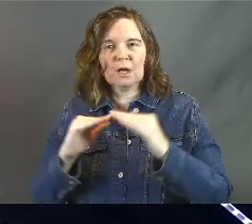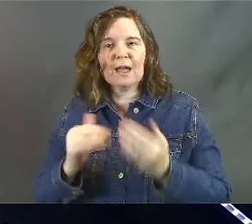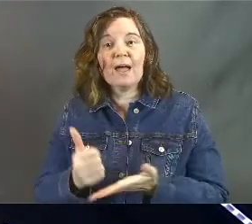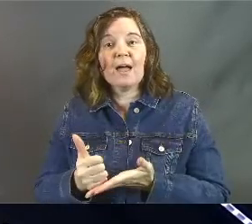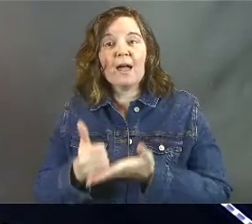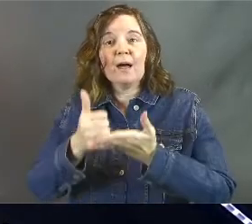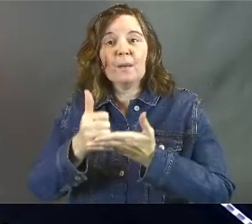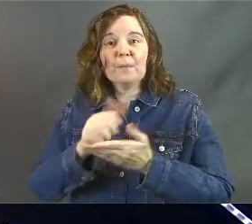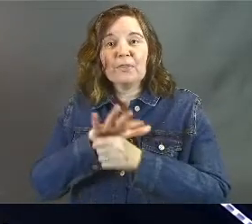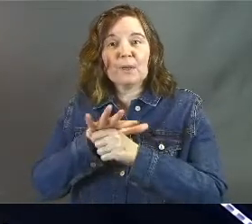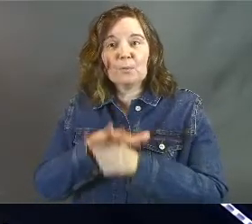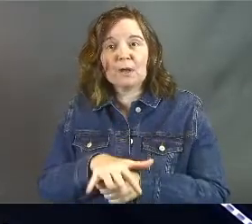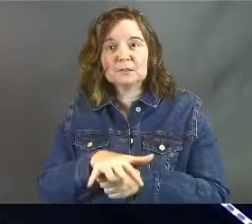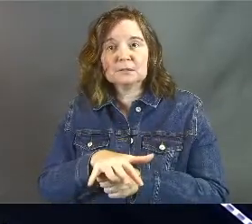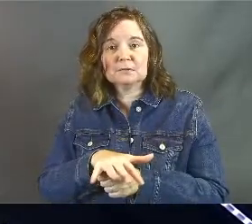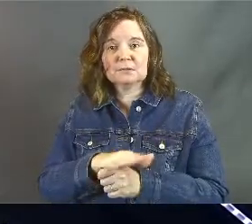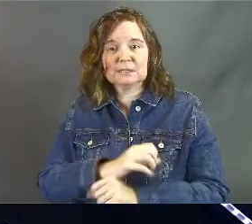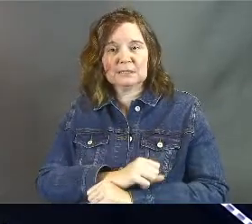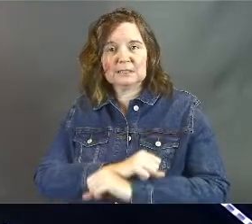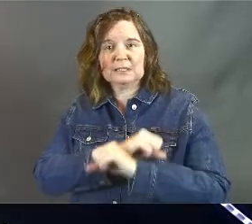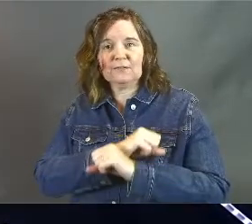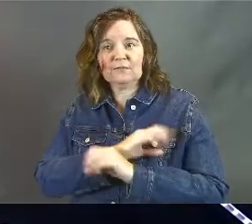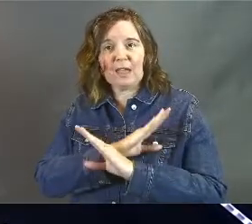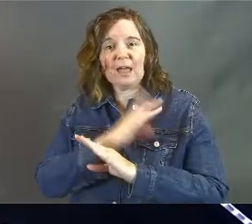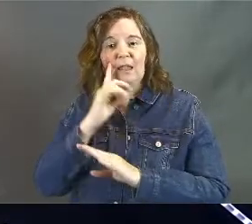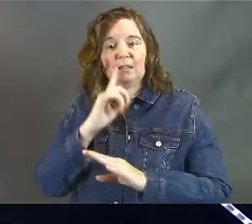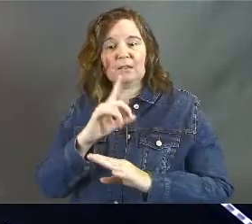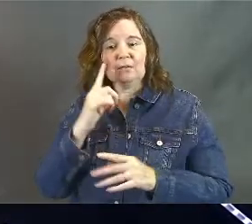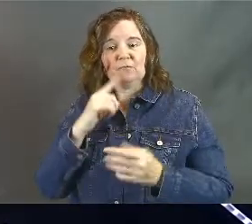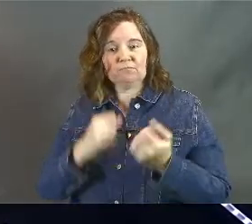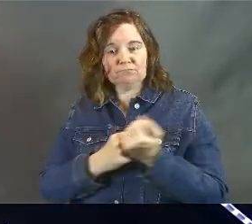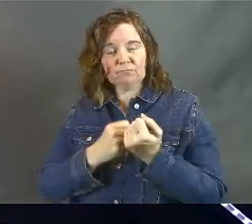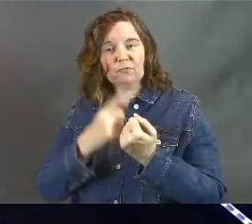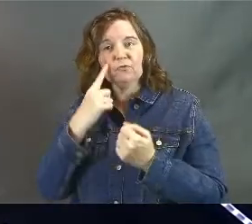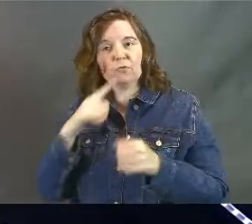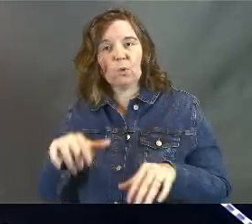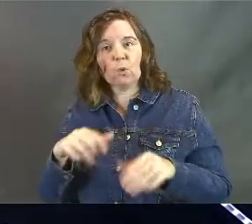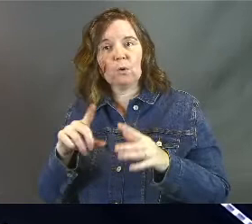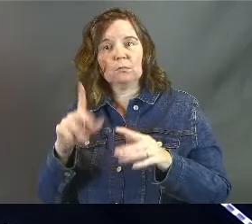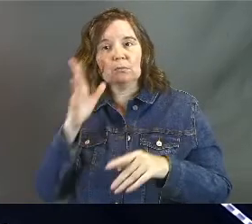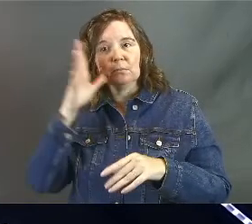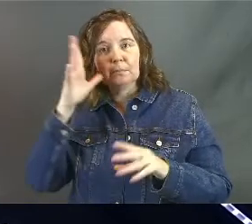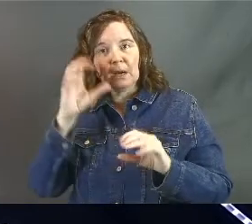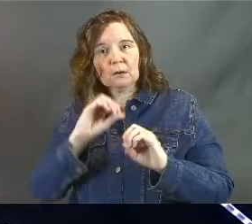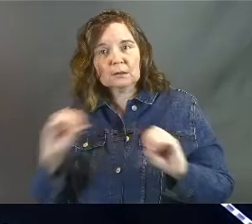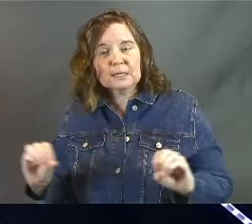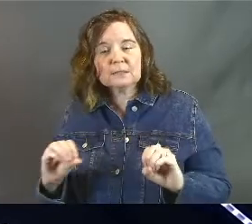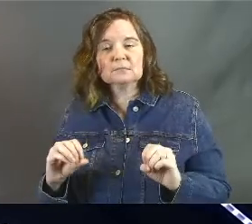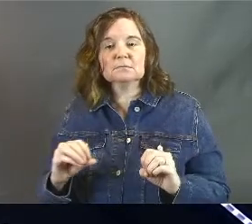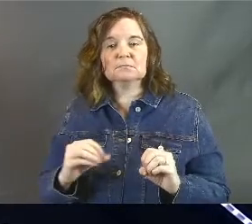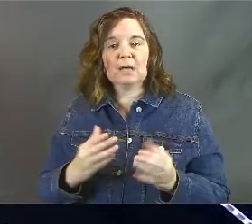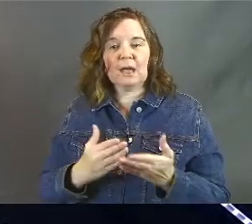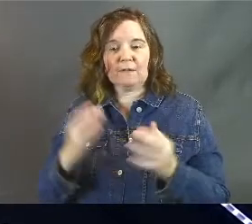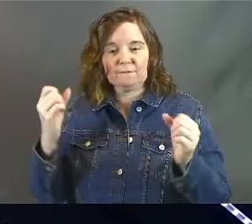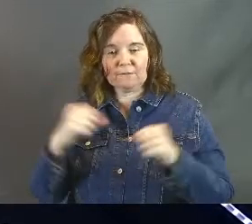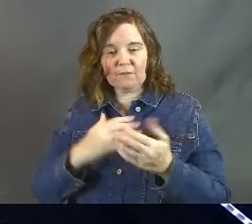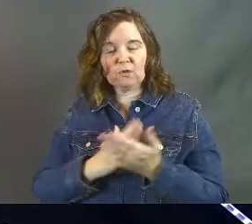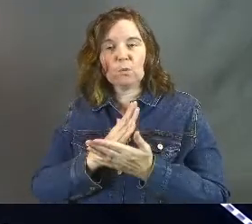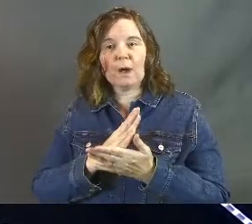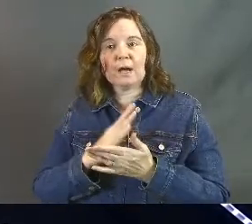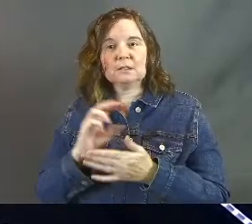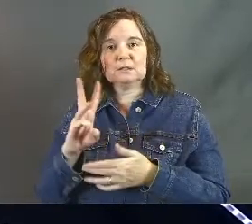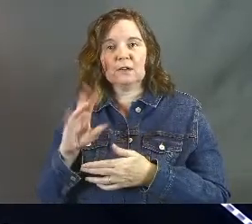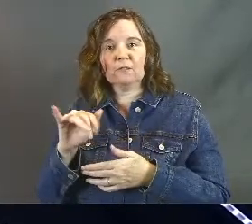oppressed, defend the cause of orphans, fight for the rights of widows. This next one is about God and what he